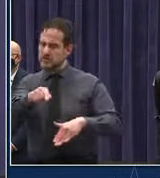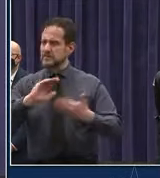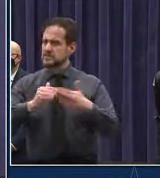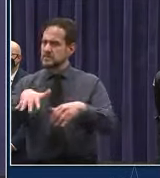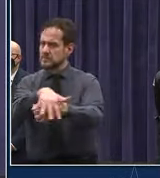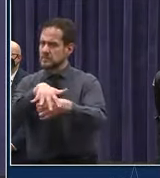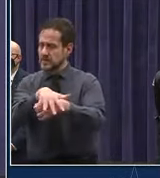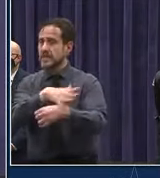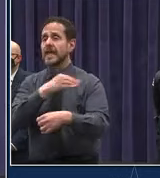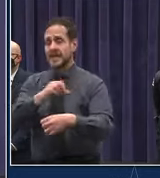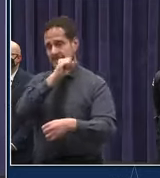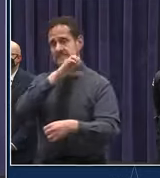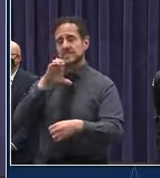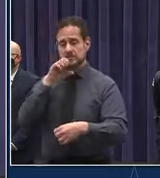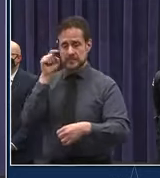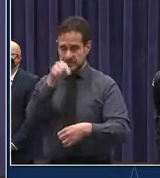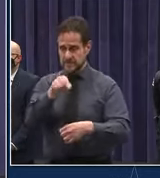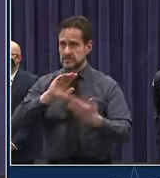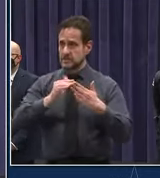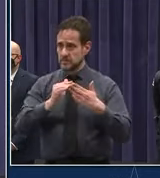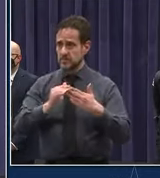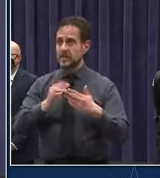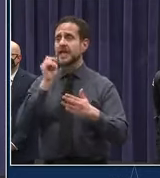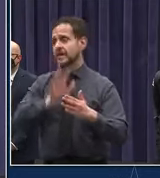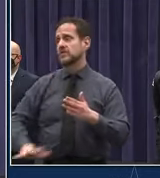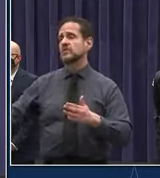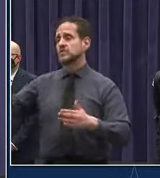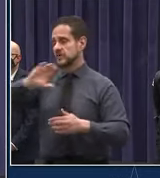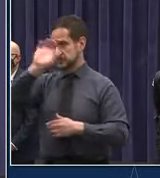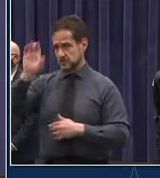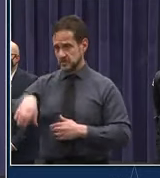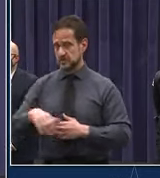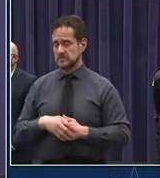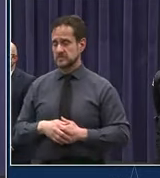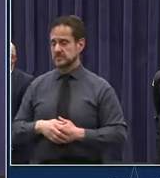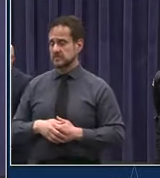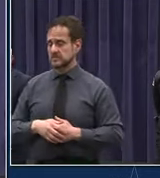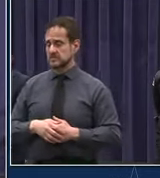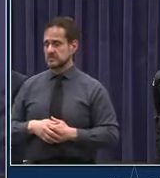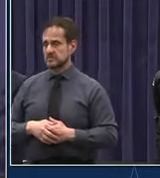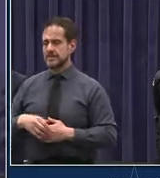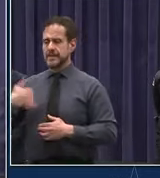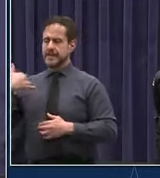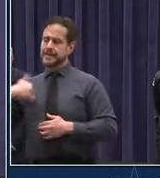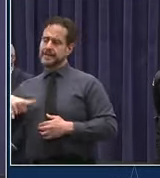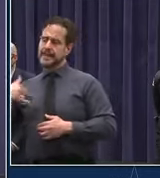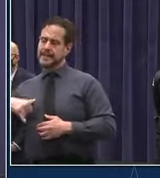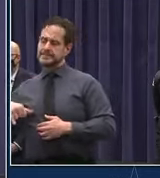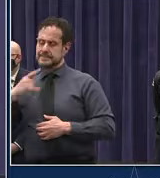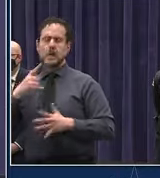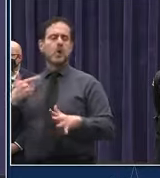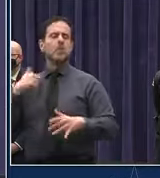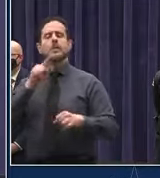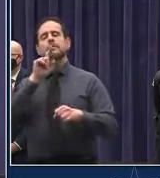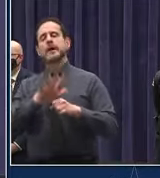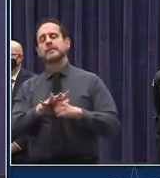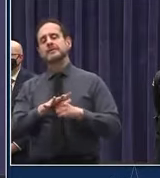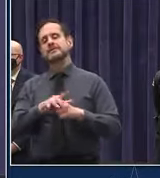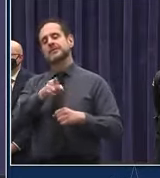Been afraid for many reasons, and most recently because of violence. We have to disrupt the lore of street